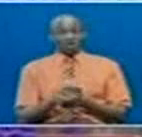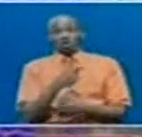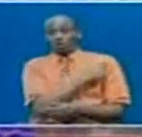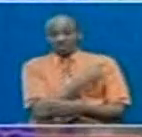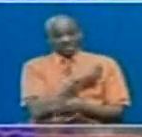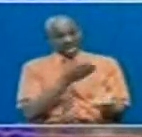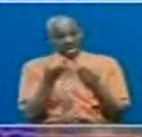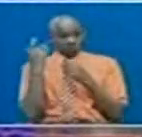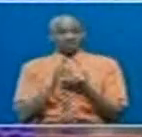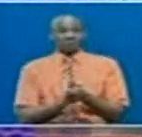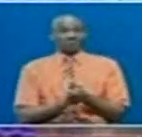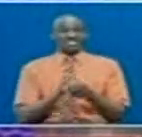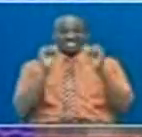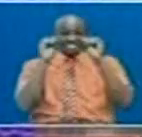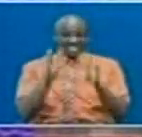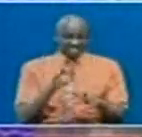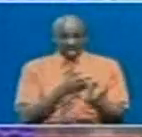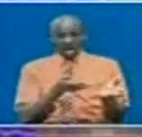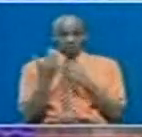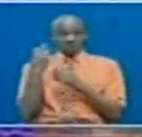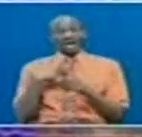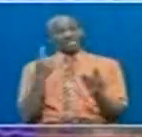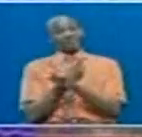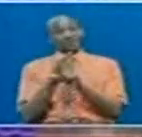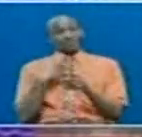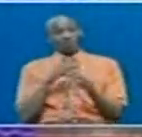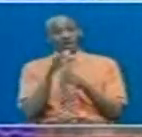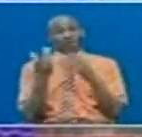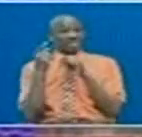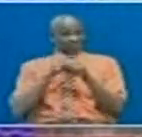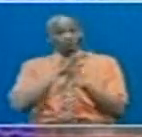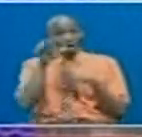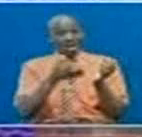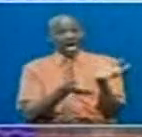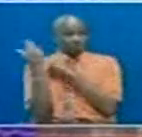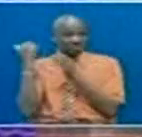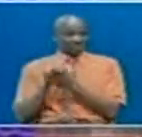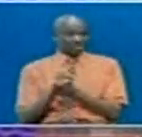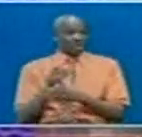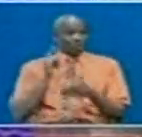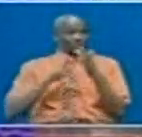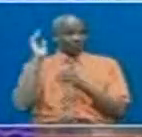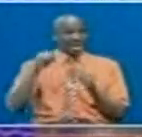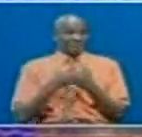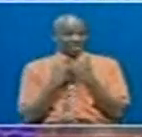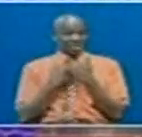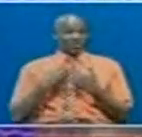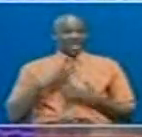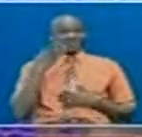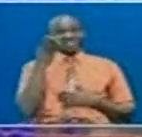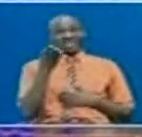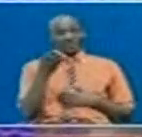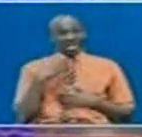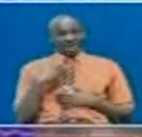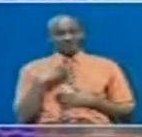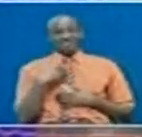the administrators, the teachers, and what have you. Now what is going to happen? What is going to happen is there's going to be a creation of major